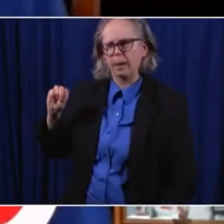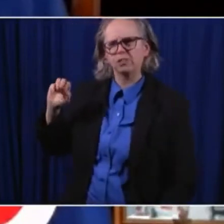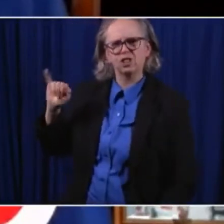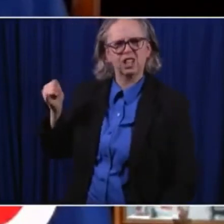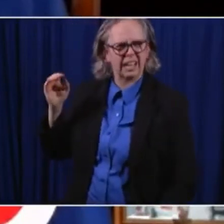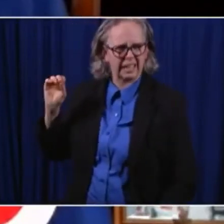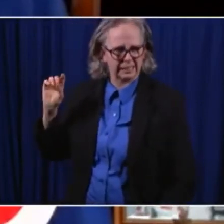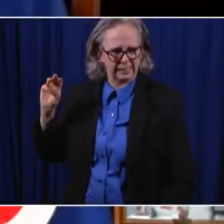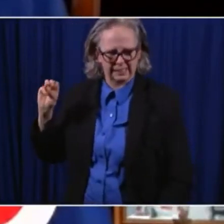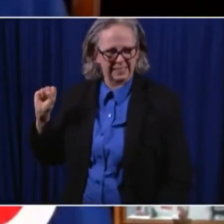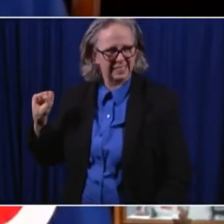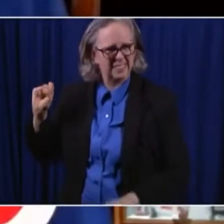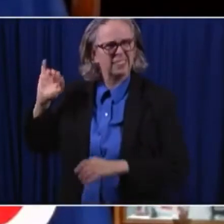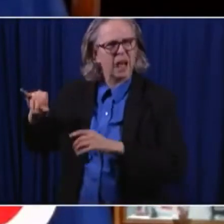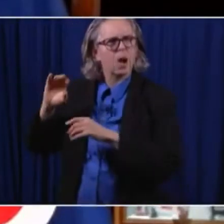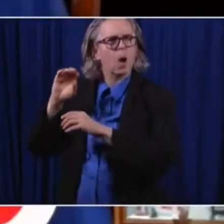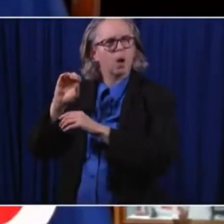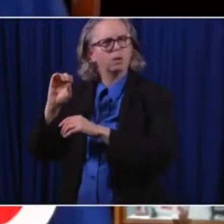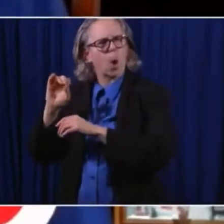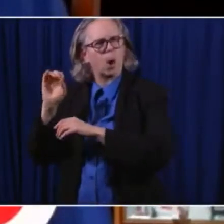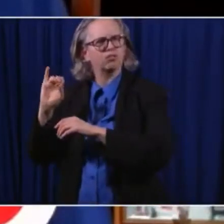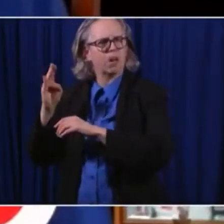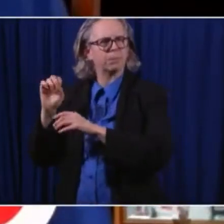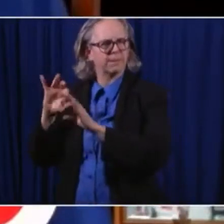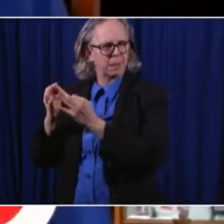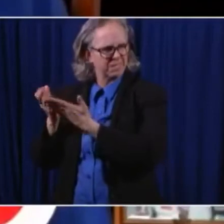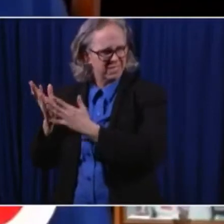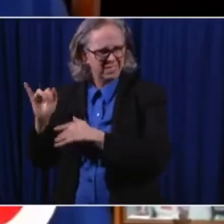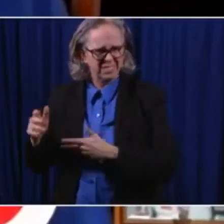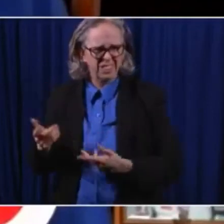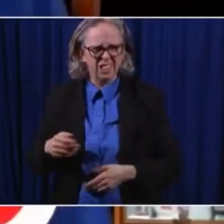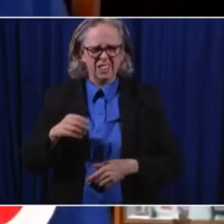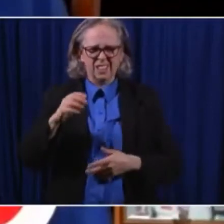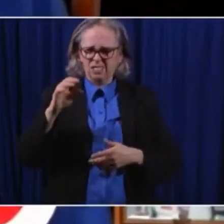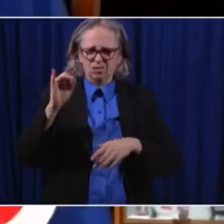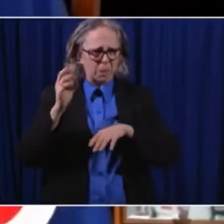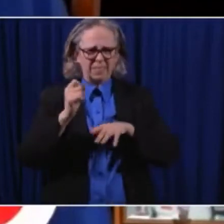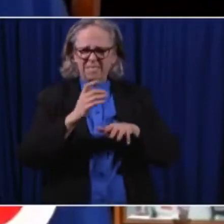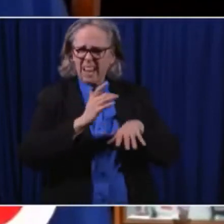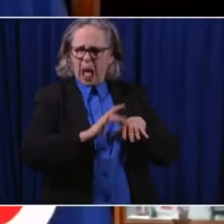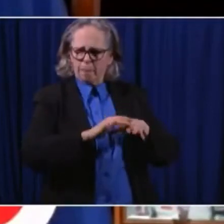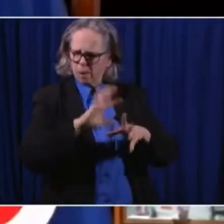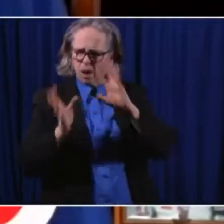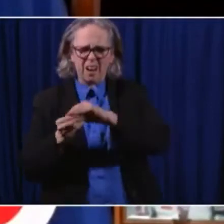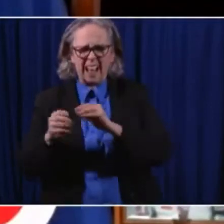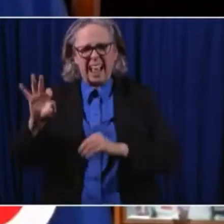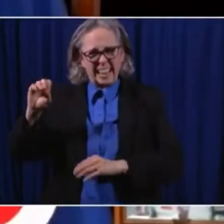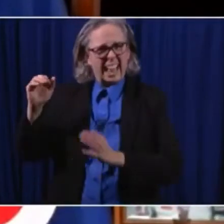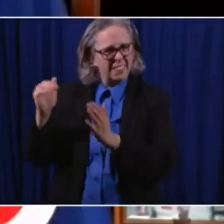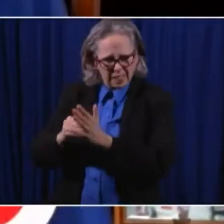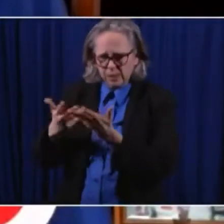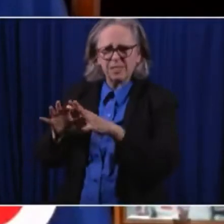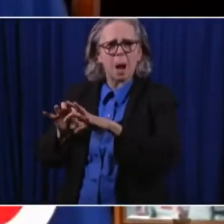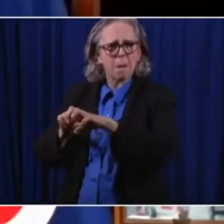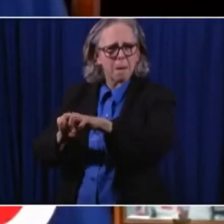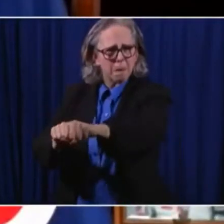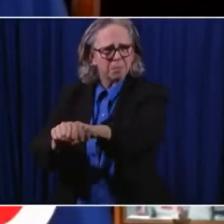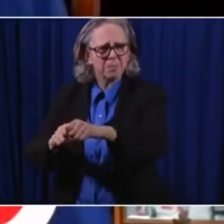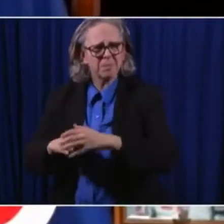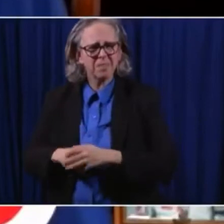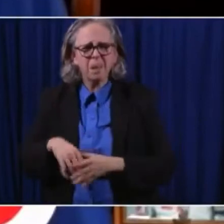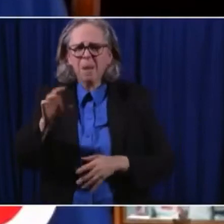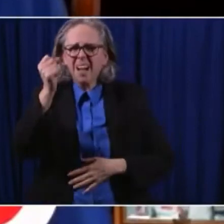jobs require some type of additional training or an industry credential. And many of those credentials can be